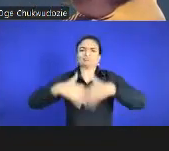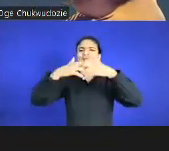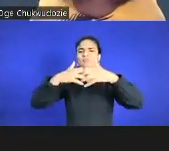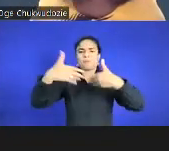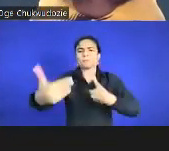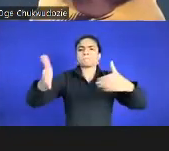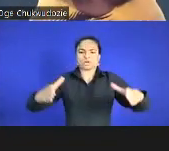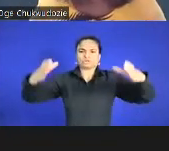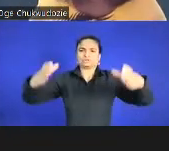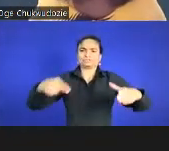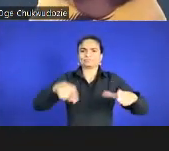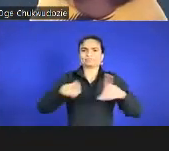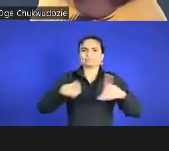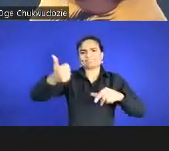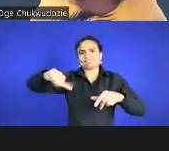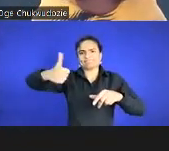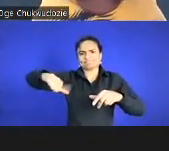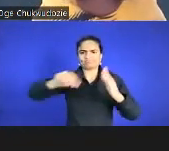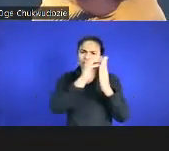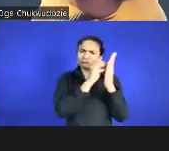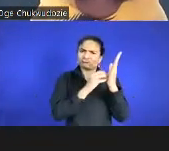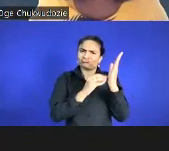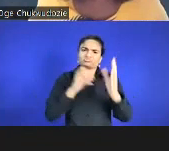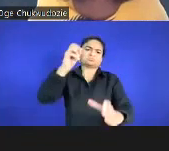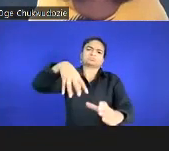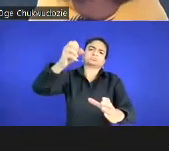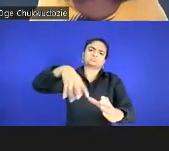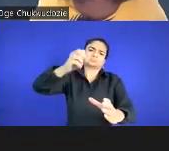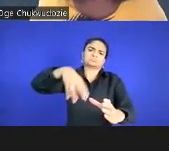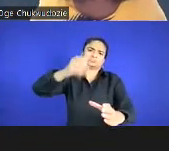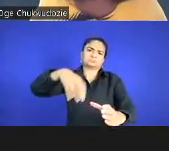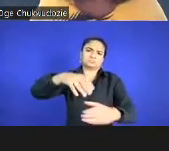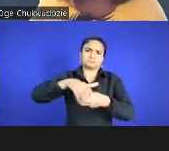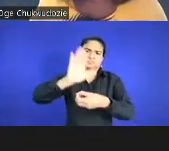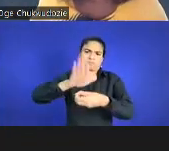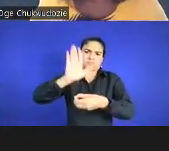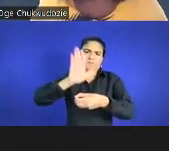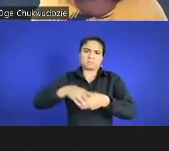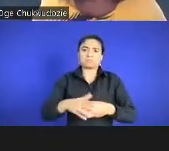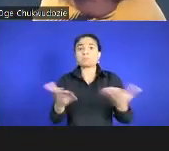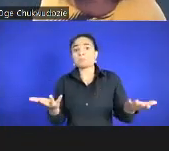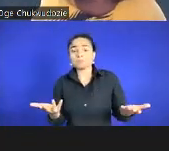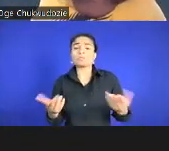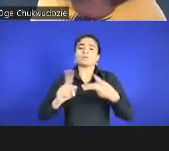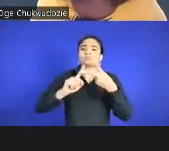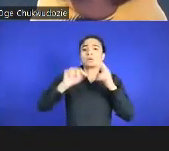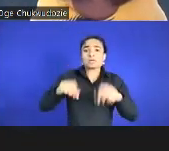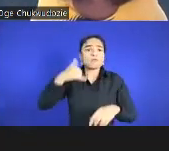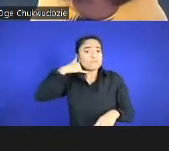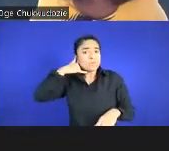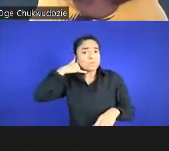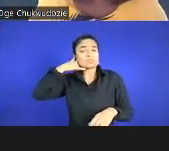to report, without asking the community what they really would like, how they really like to report